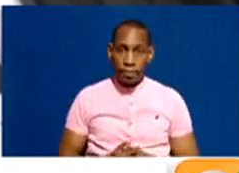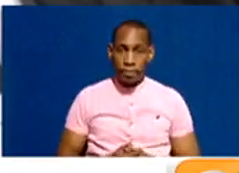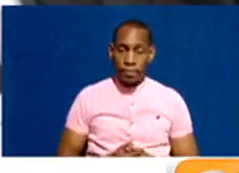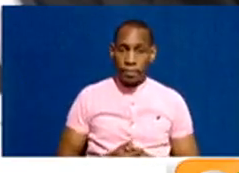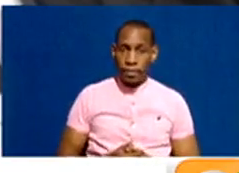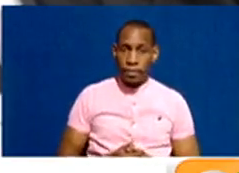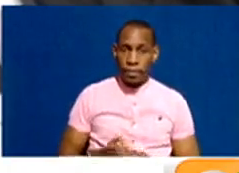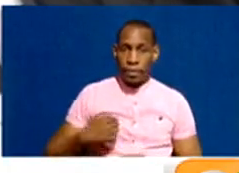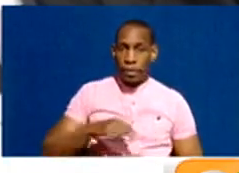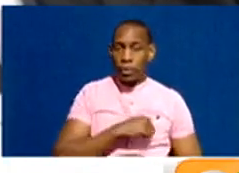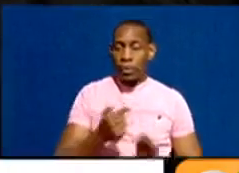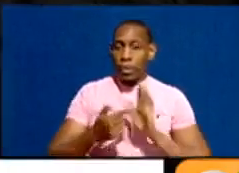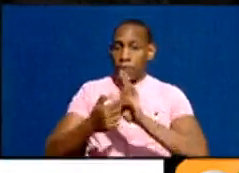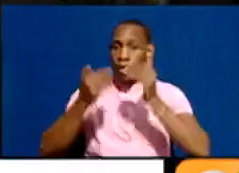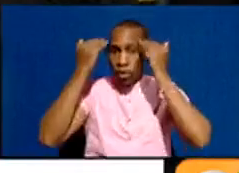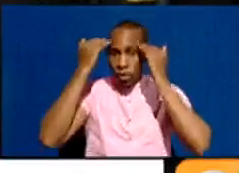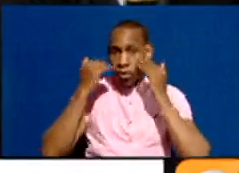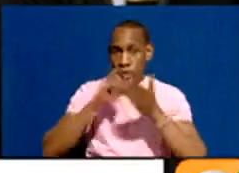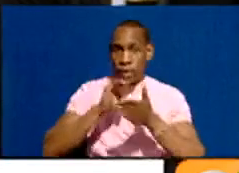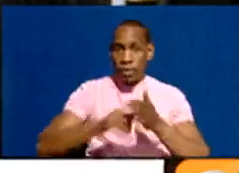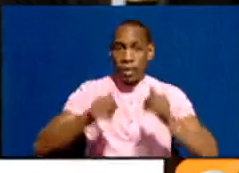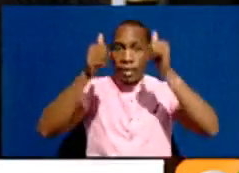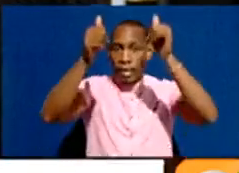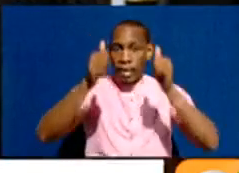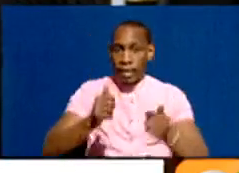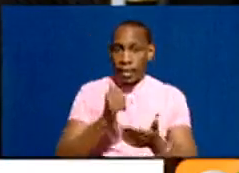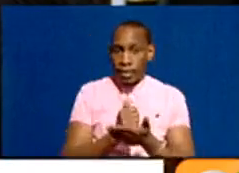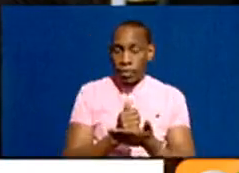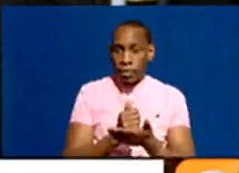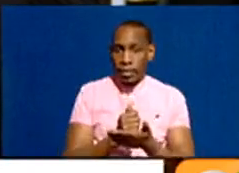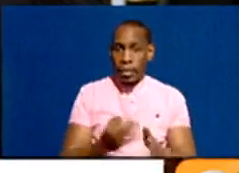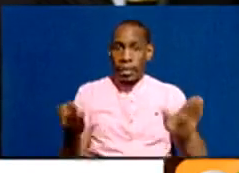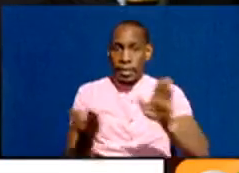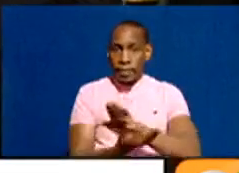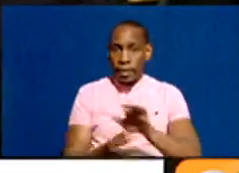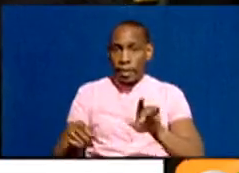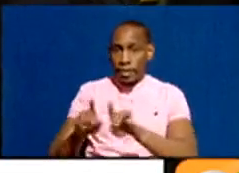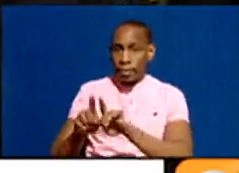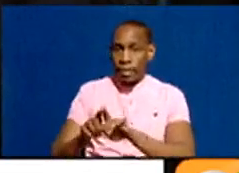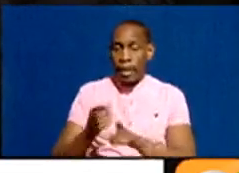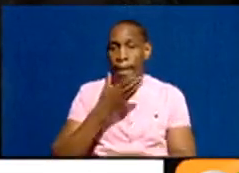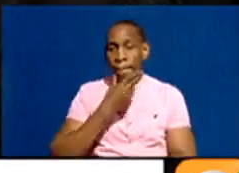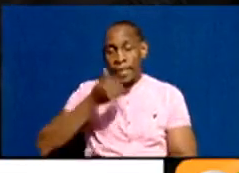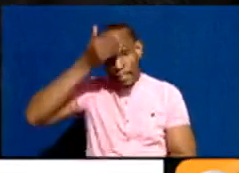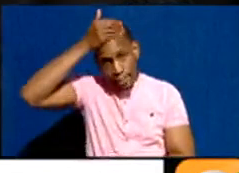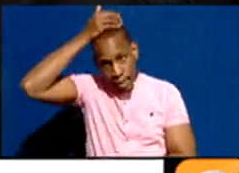we showed to the court that the Gazette noticed the power which Mr.